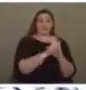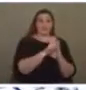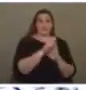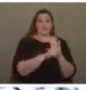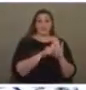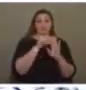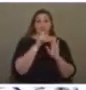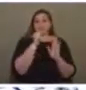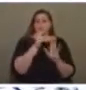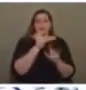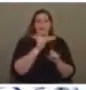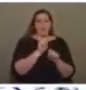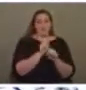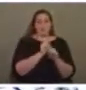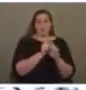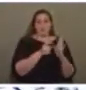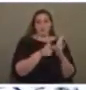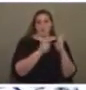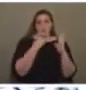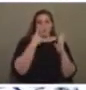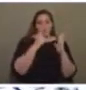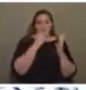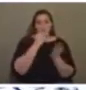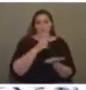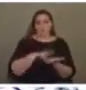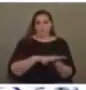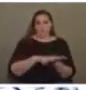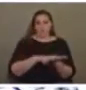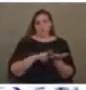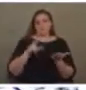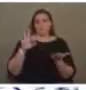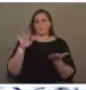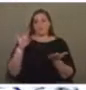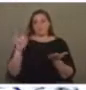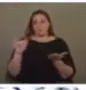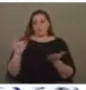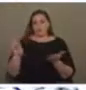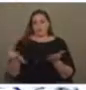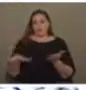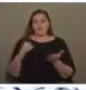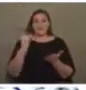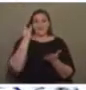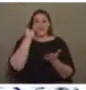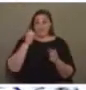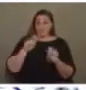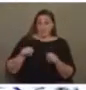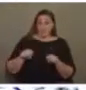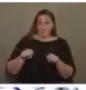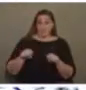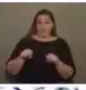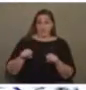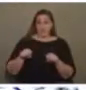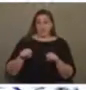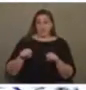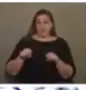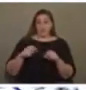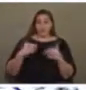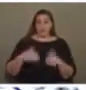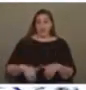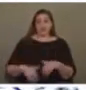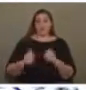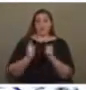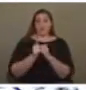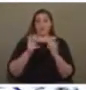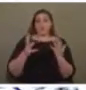have a work requirement for food stamps. Florida does. If you're an able-bodied recipient without children, I think you